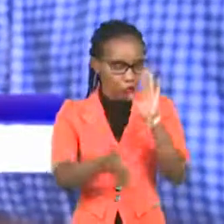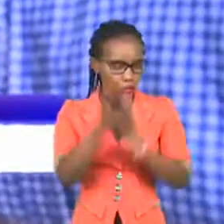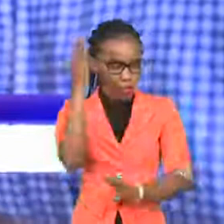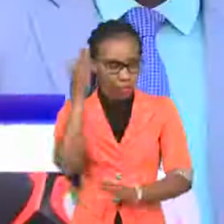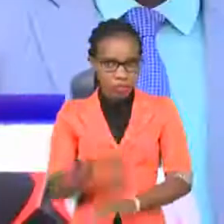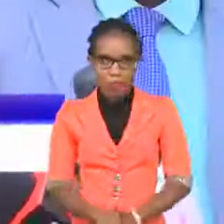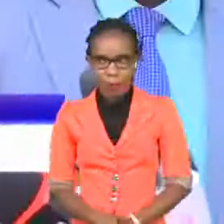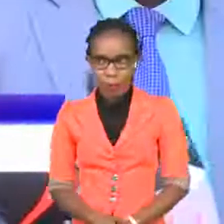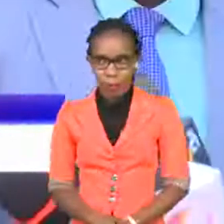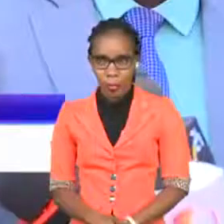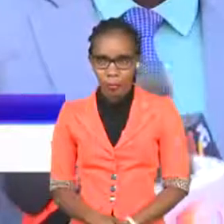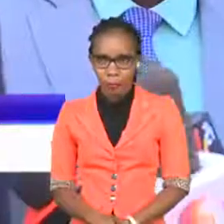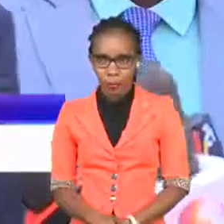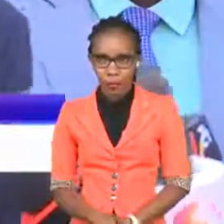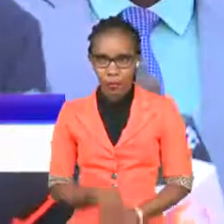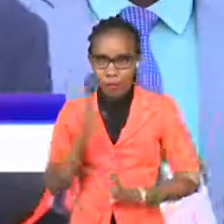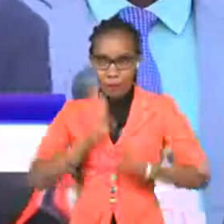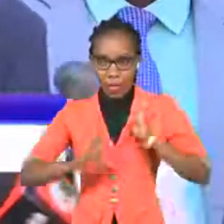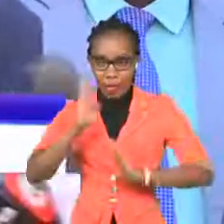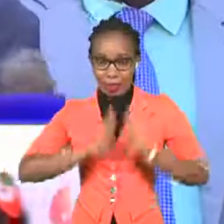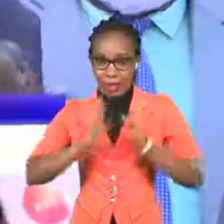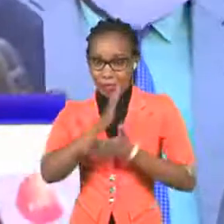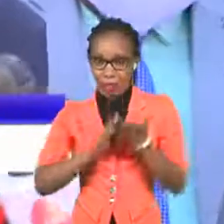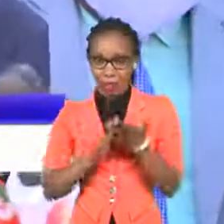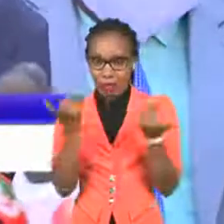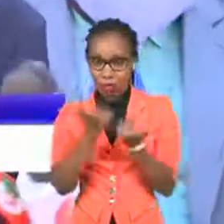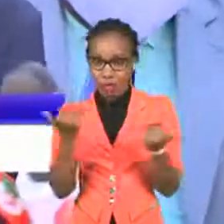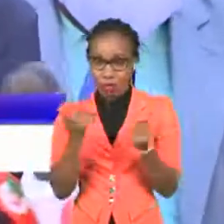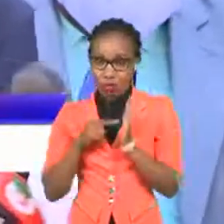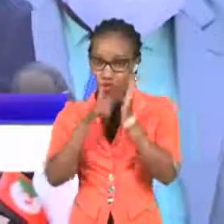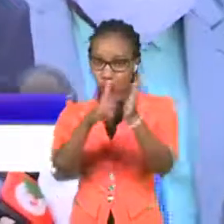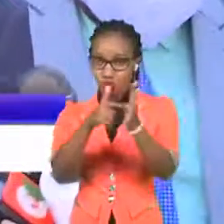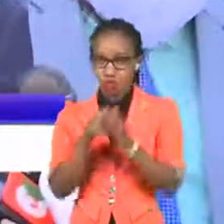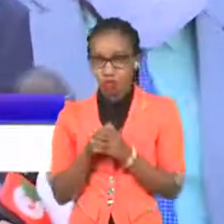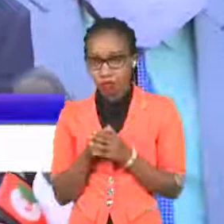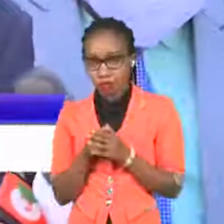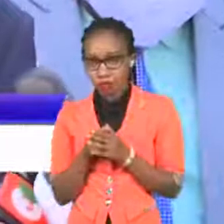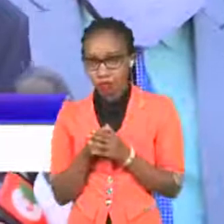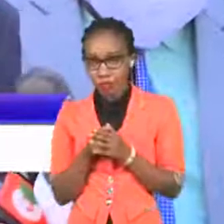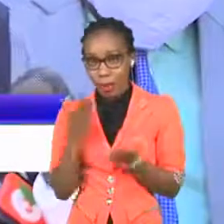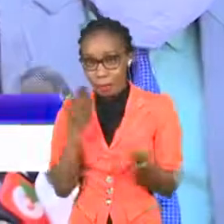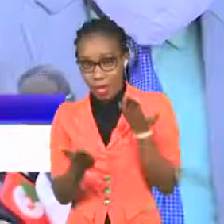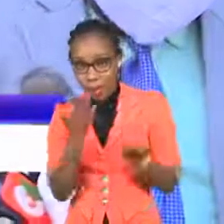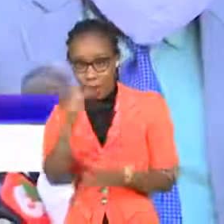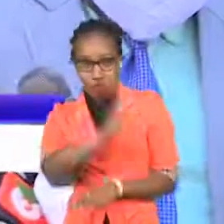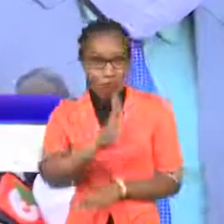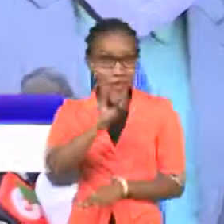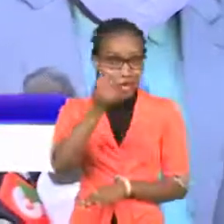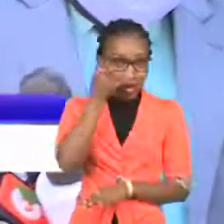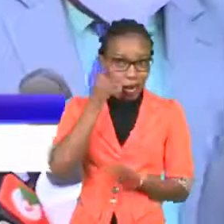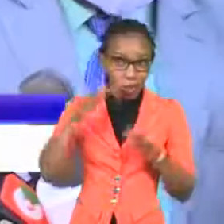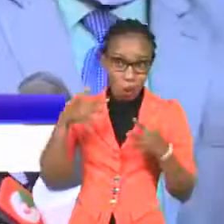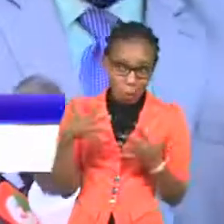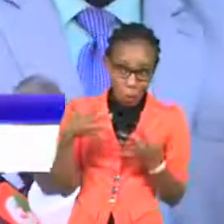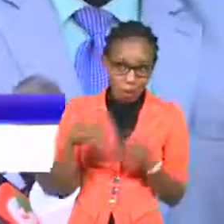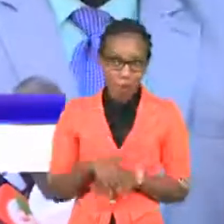speed. Some of the behaviors the children are eliciting show that they are either on hard drugs